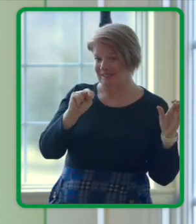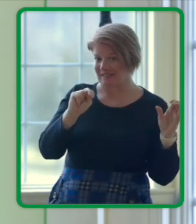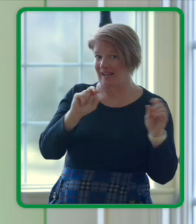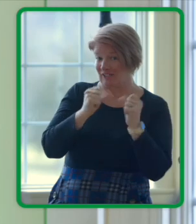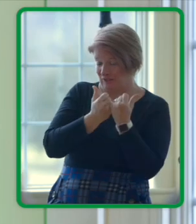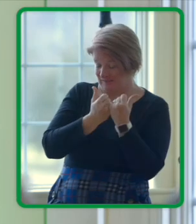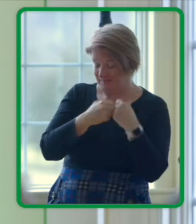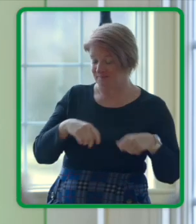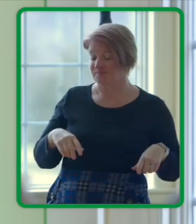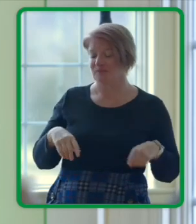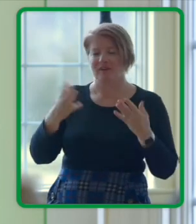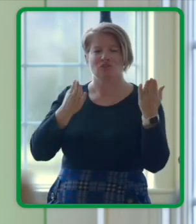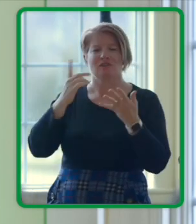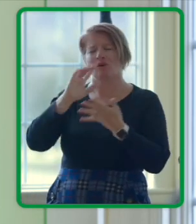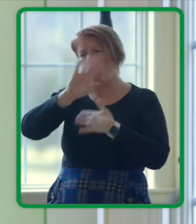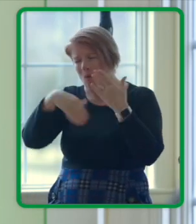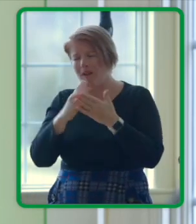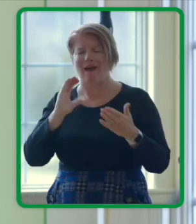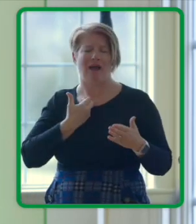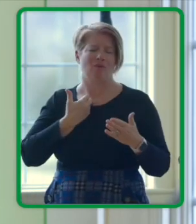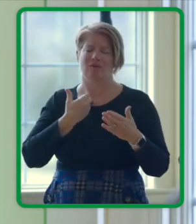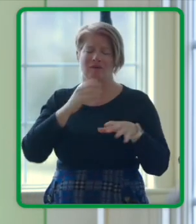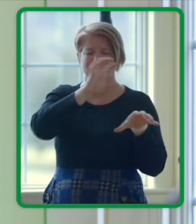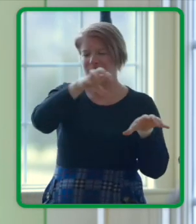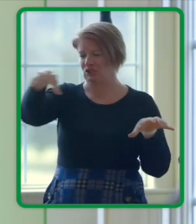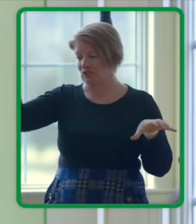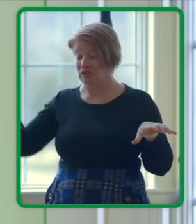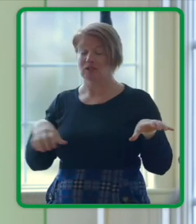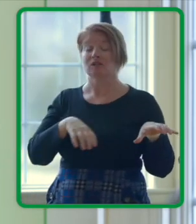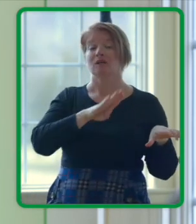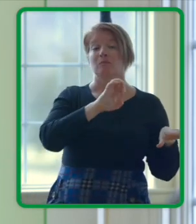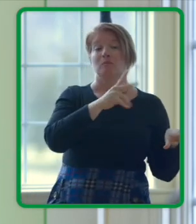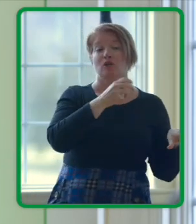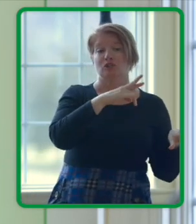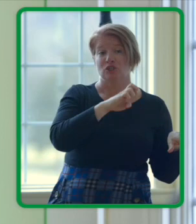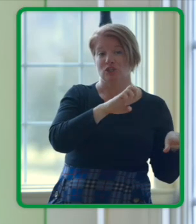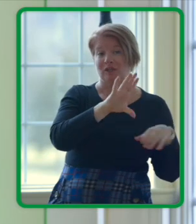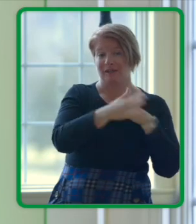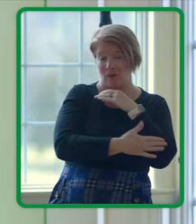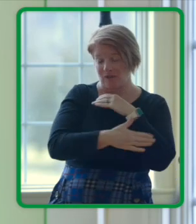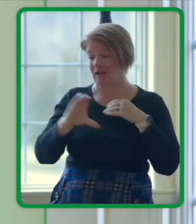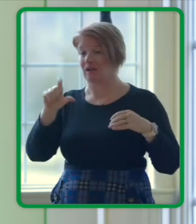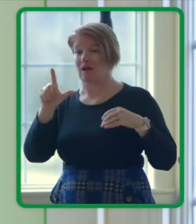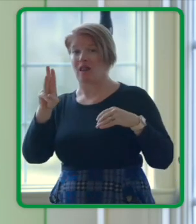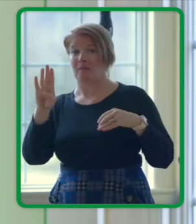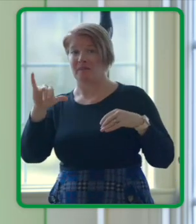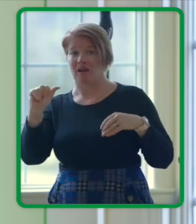services in all of our Greylock branches, Berkshire County and Columbia County. So that's our